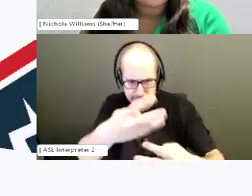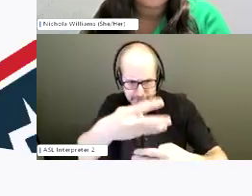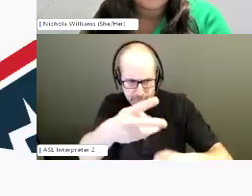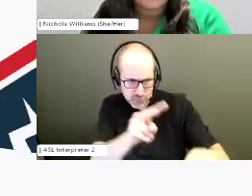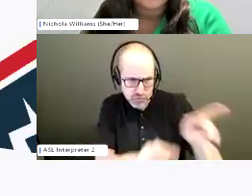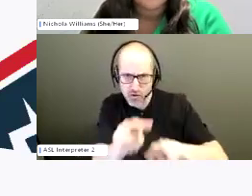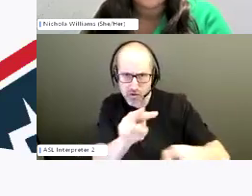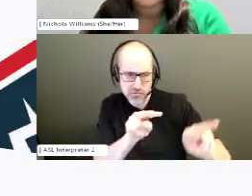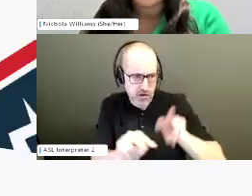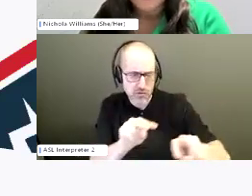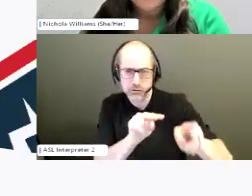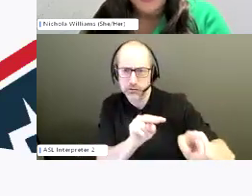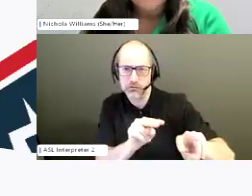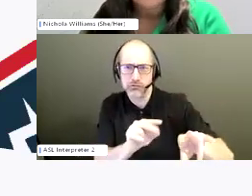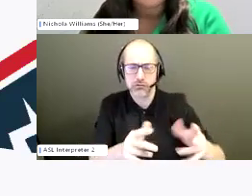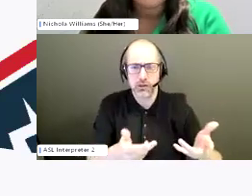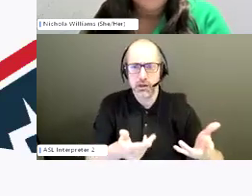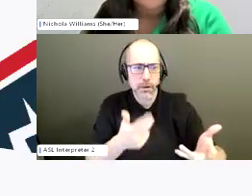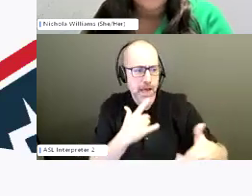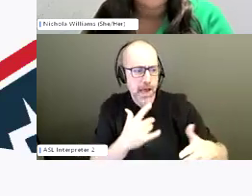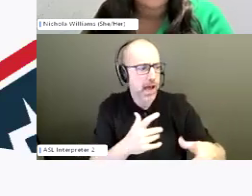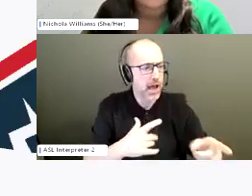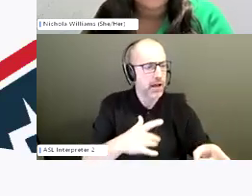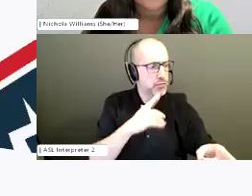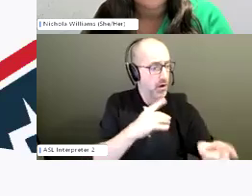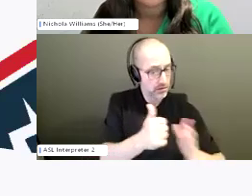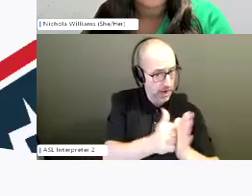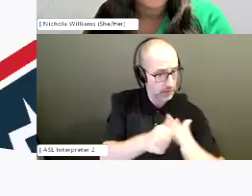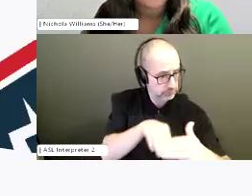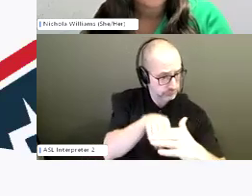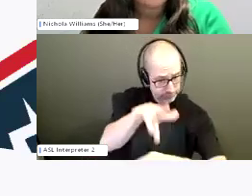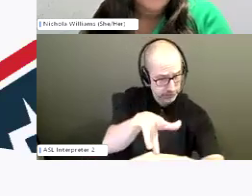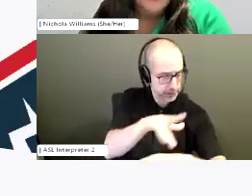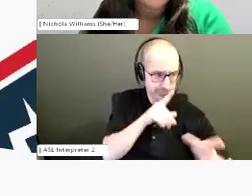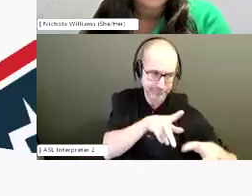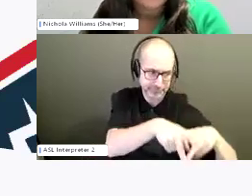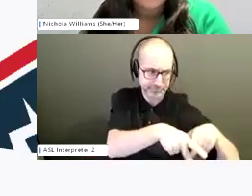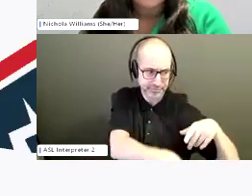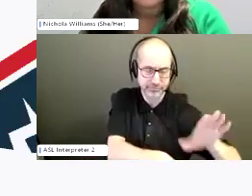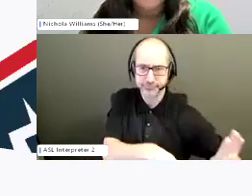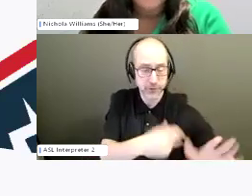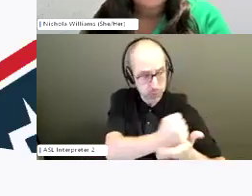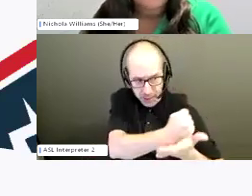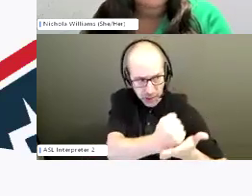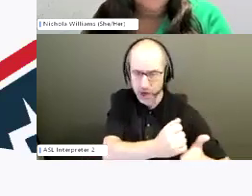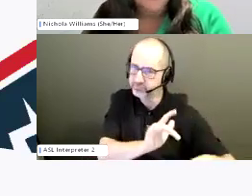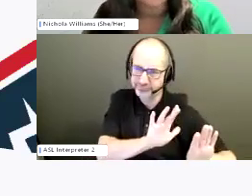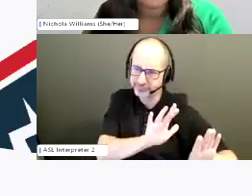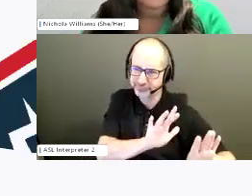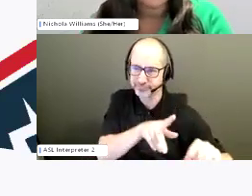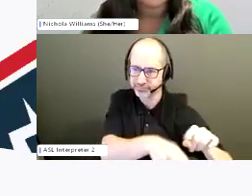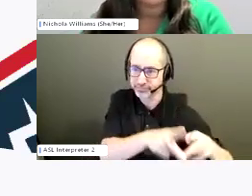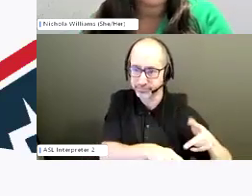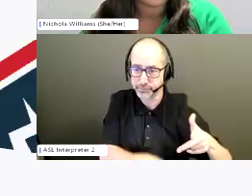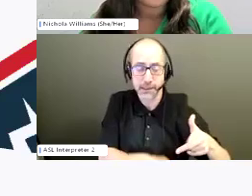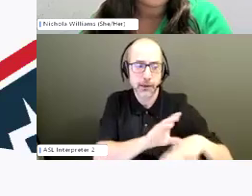financial activity, denying access to bank accounts, credit cards, or even cash. They force survivors to ask for